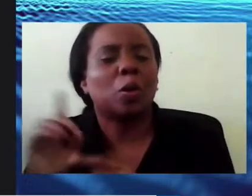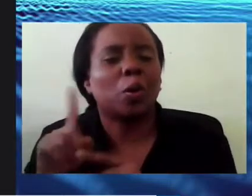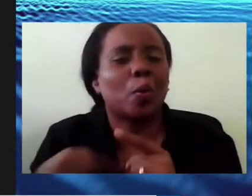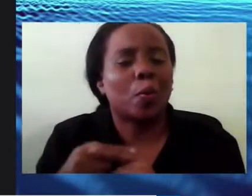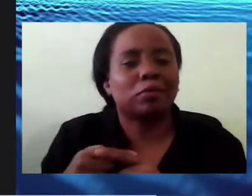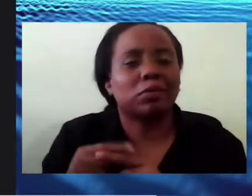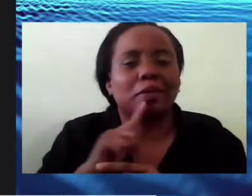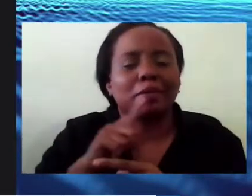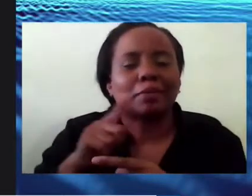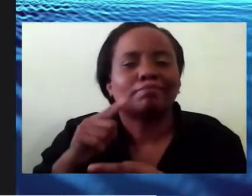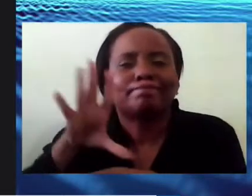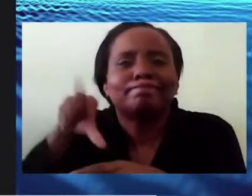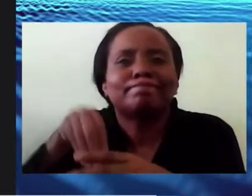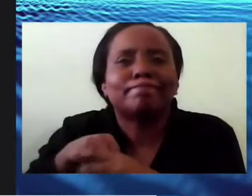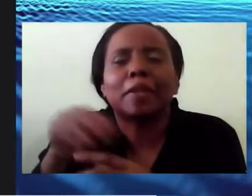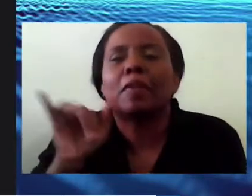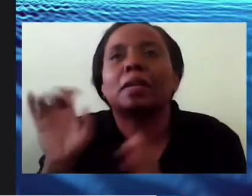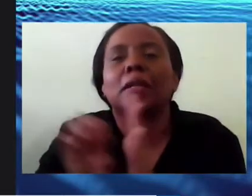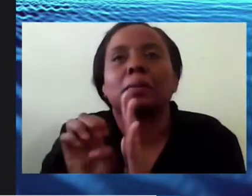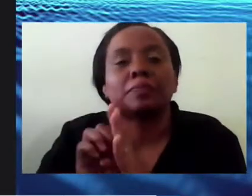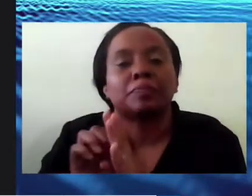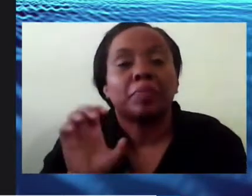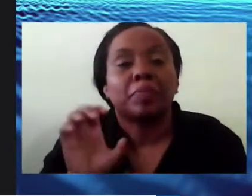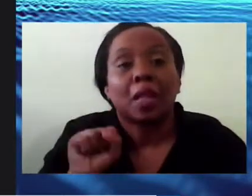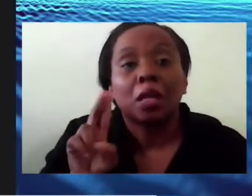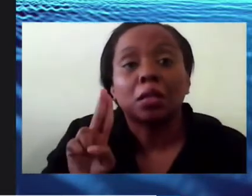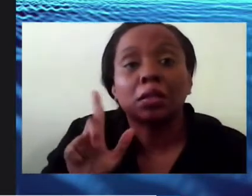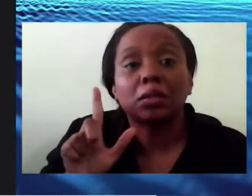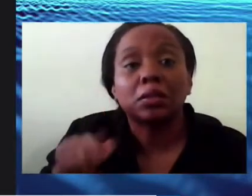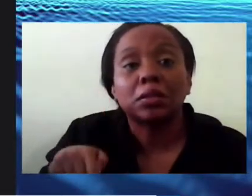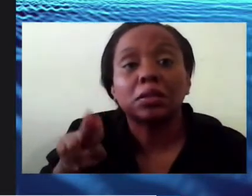as in sulfur springs in St. Lucia, right?